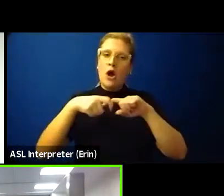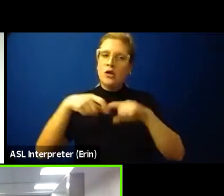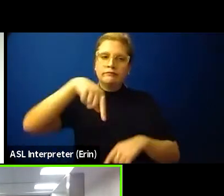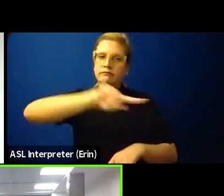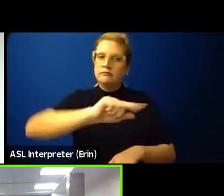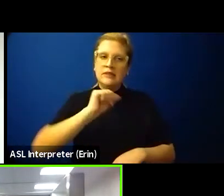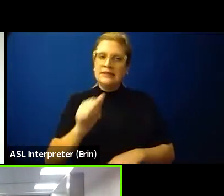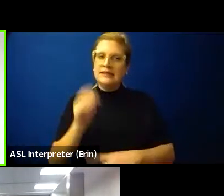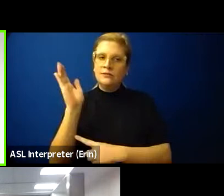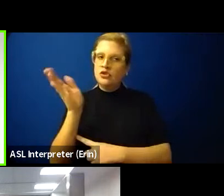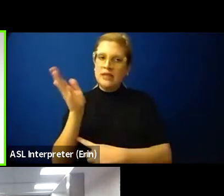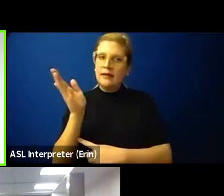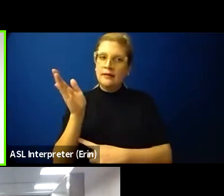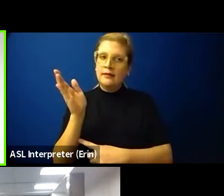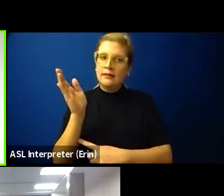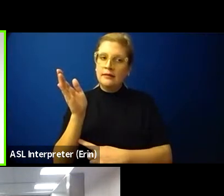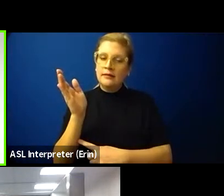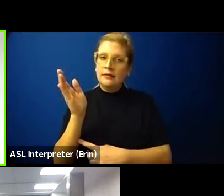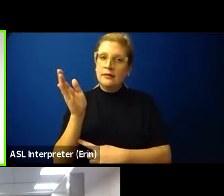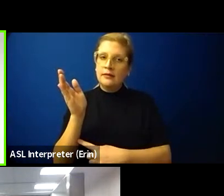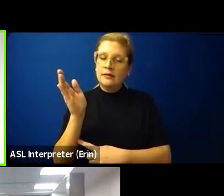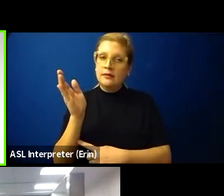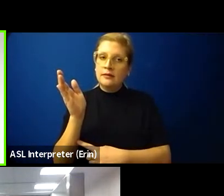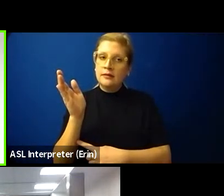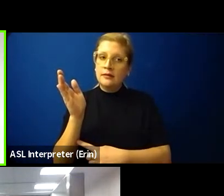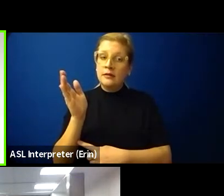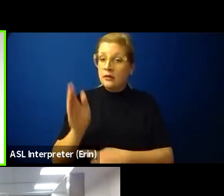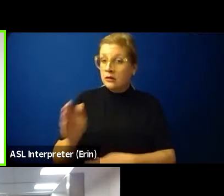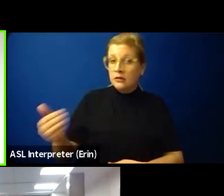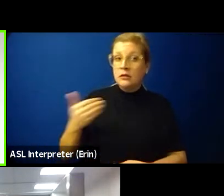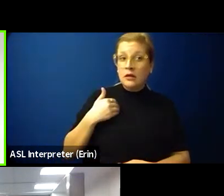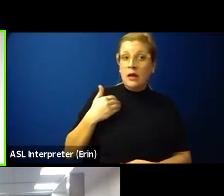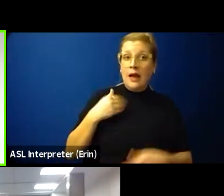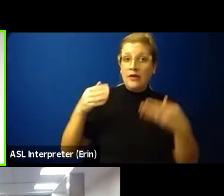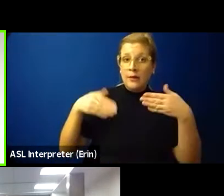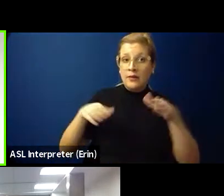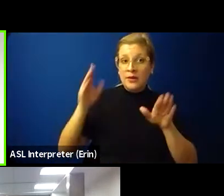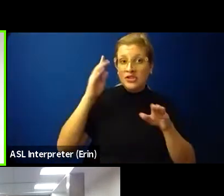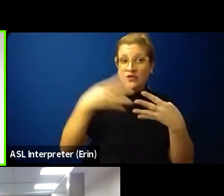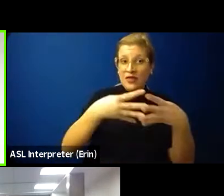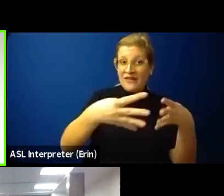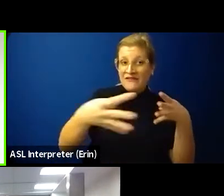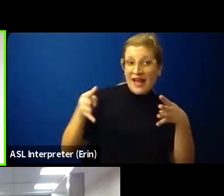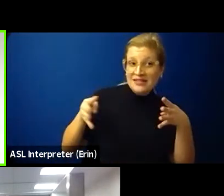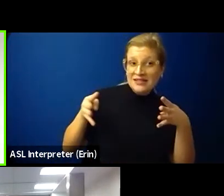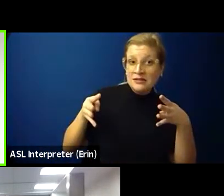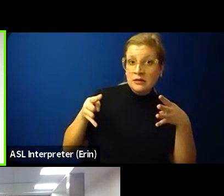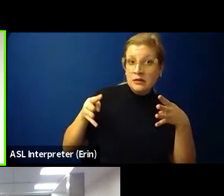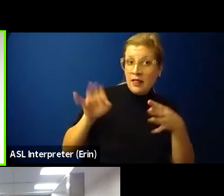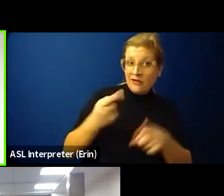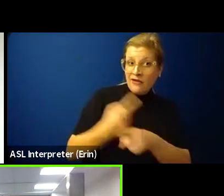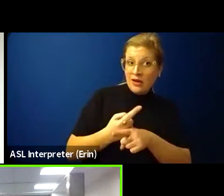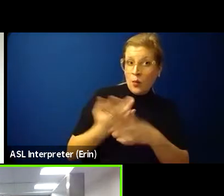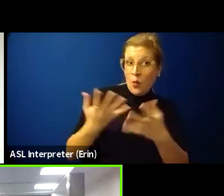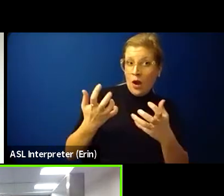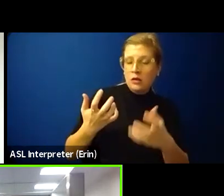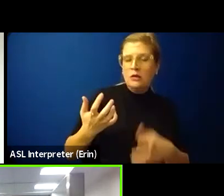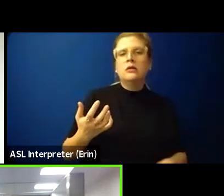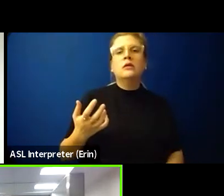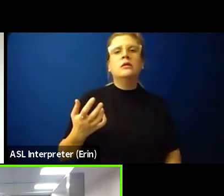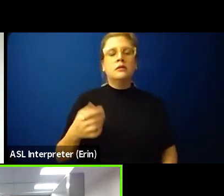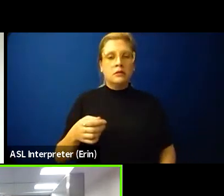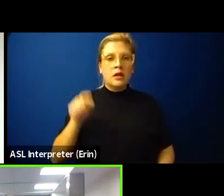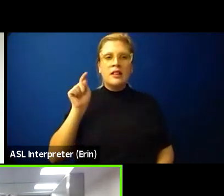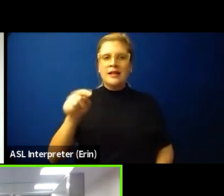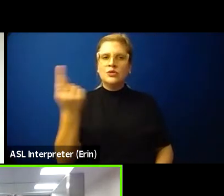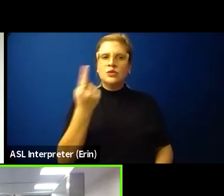present, so they didn't have permission for the fence, the building owner. That's correct. So this was